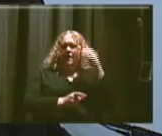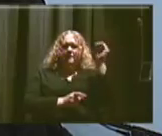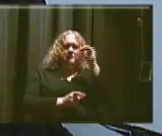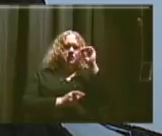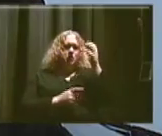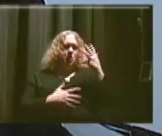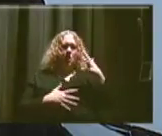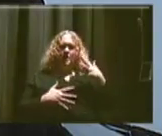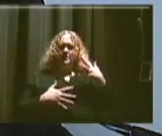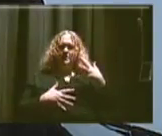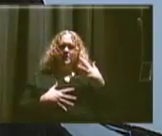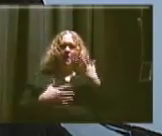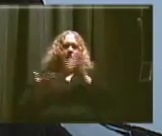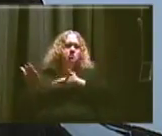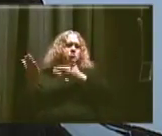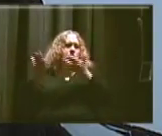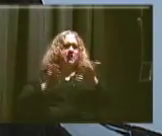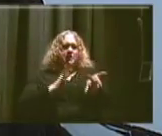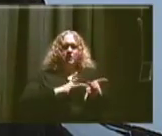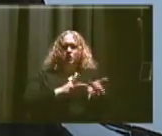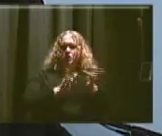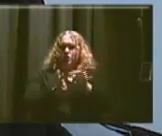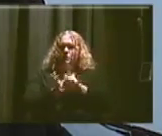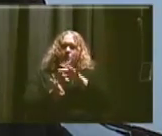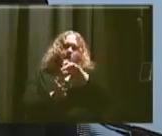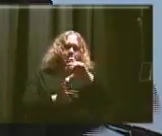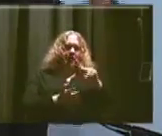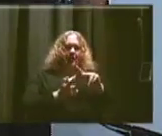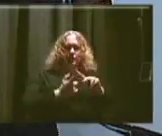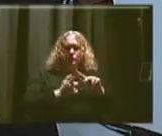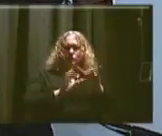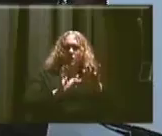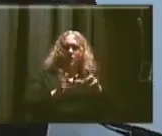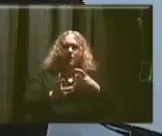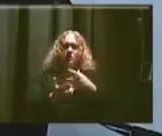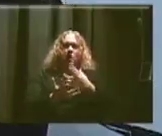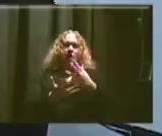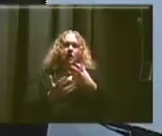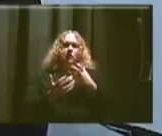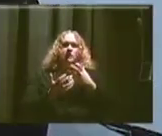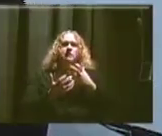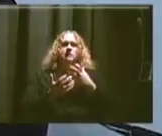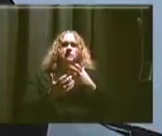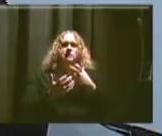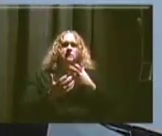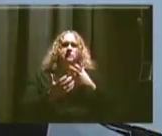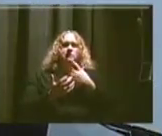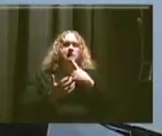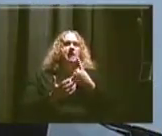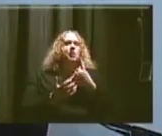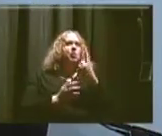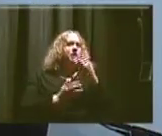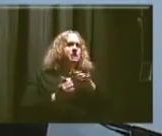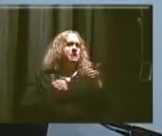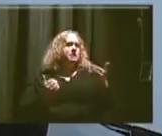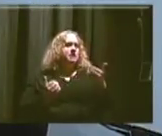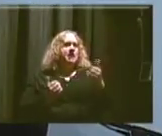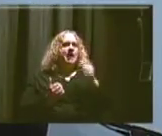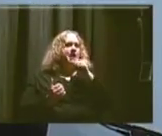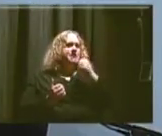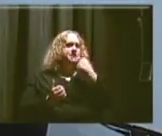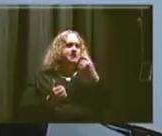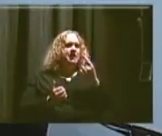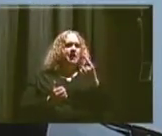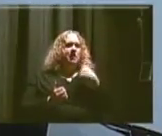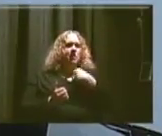anxiety bringing Jesus Christ back to the classroom. And I want to make a distinction here. I didn't say